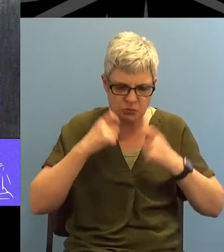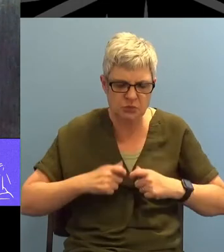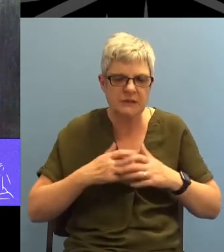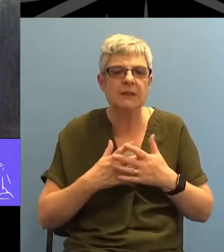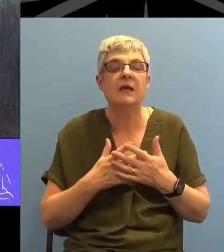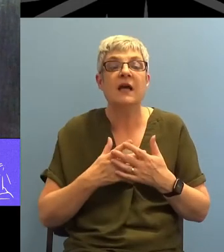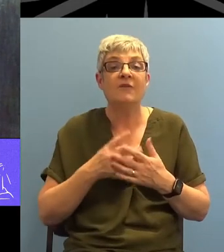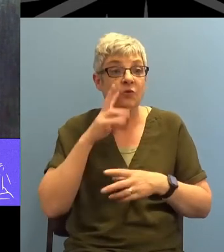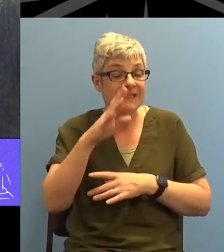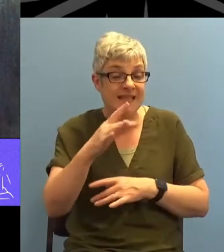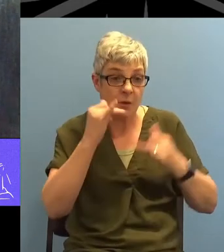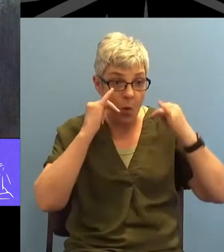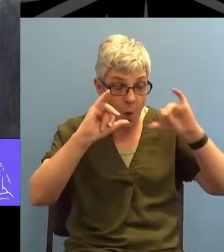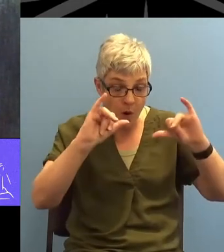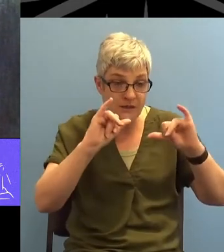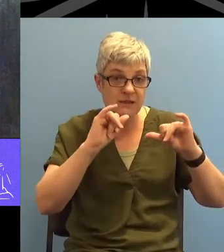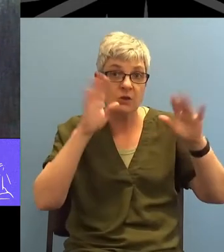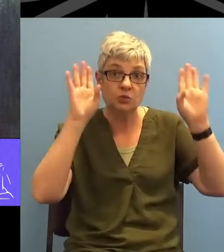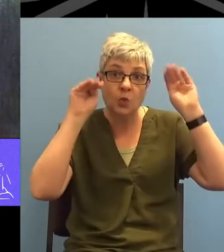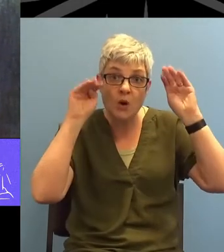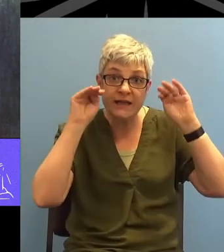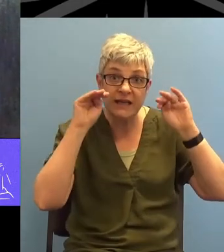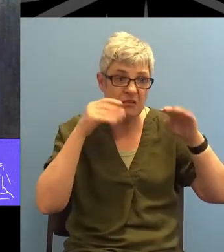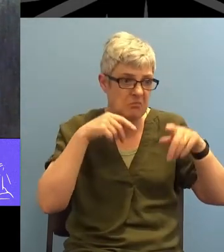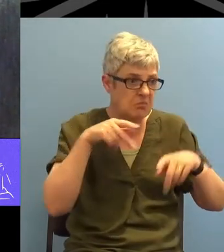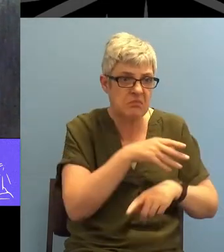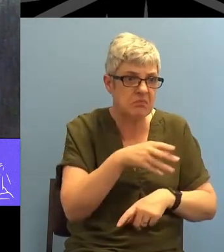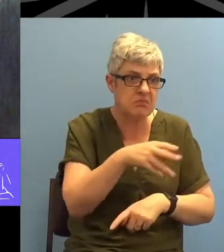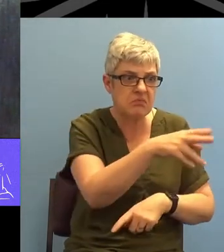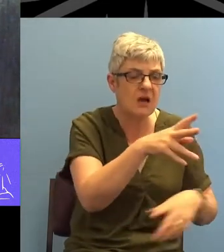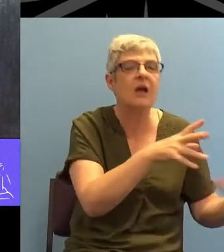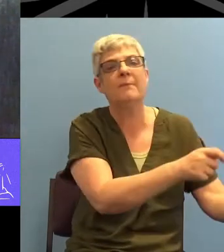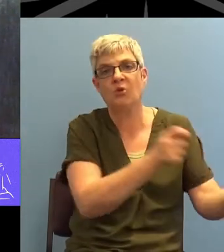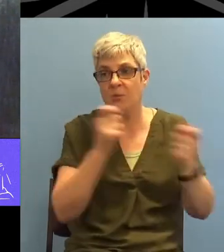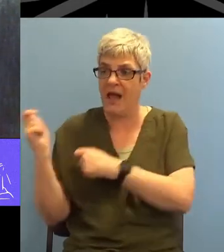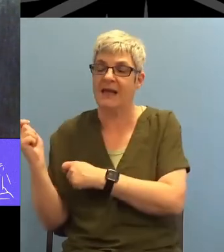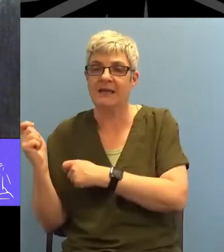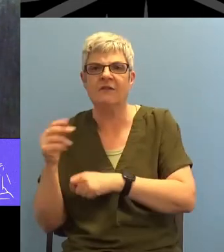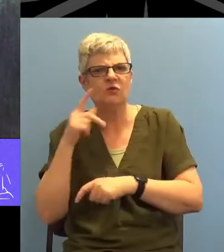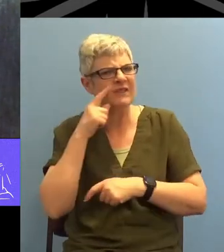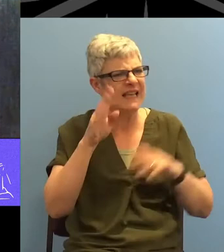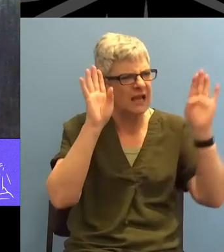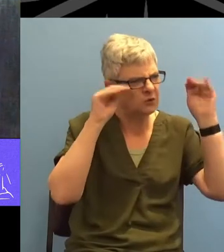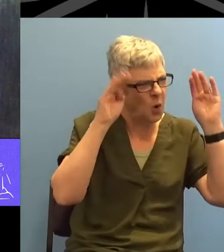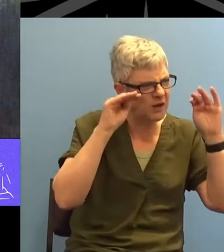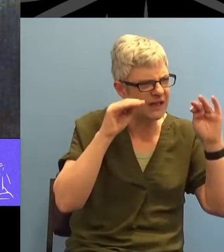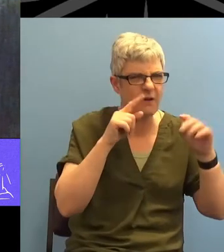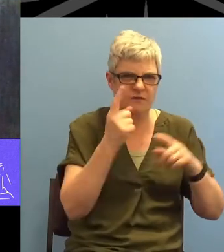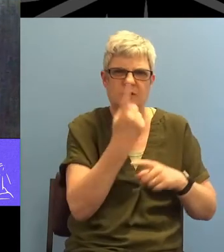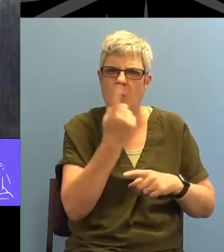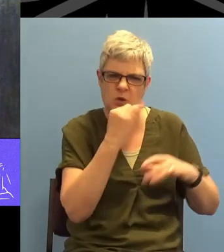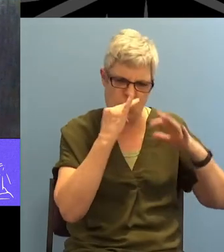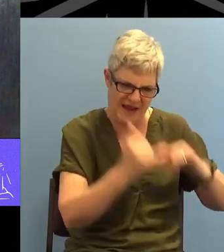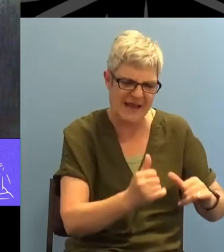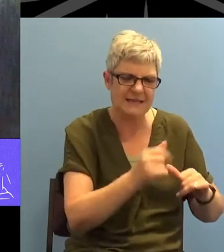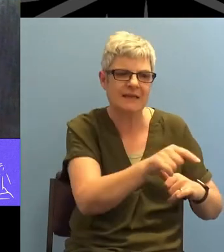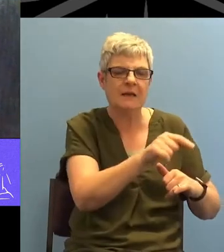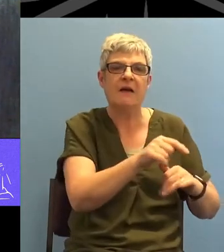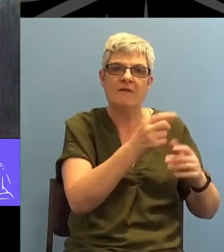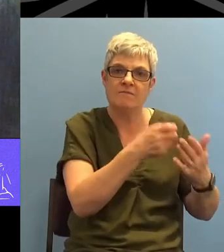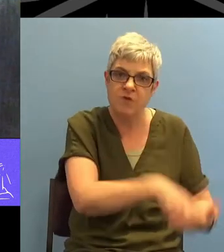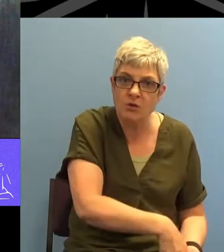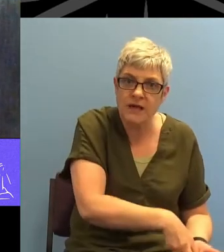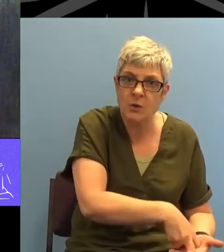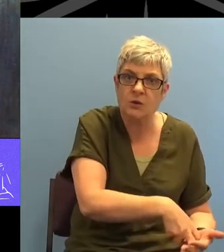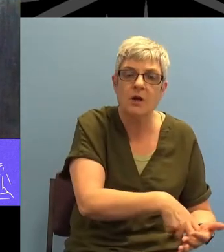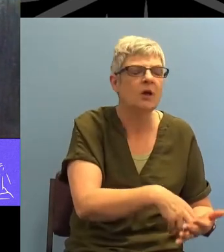donkey wandering off, be sure to return it. If you see the donkey of someone who hates you fallen down under its load, do not